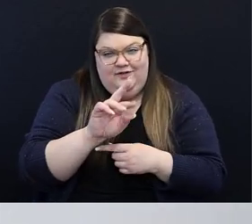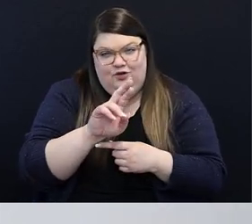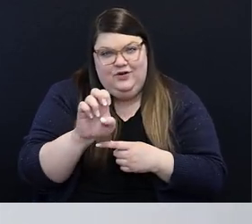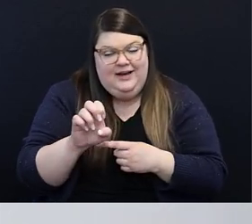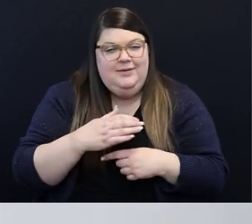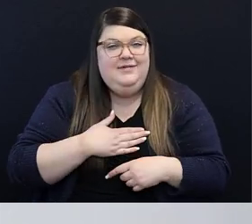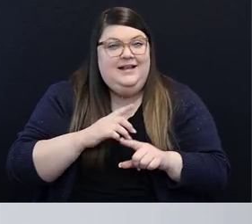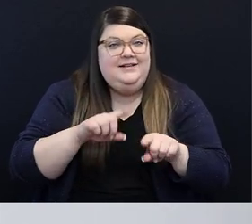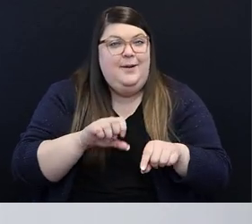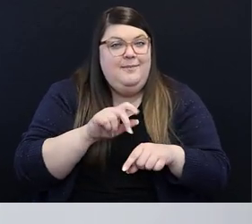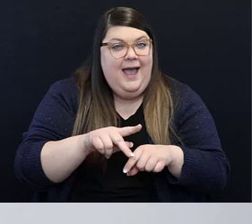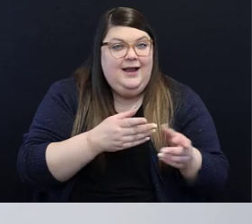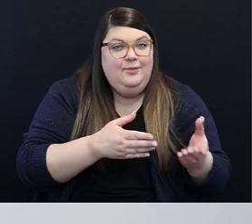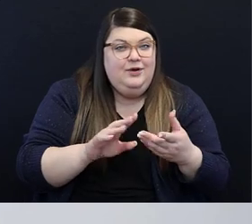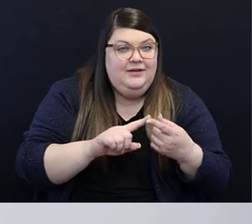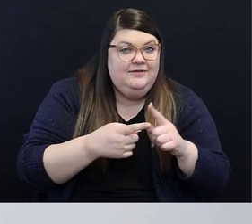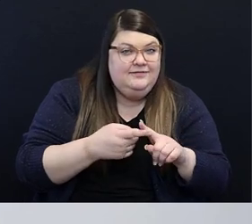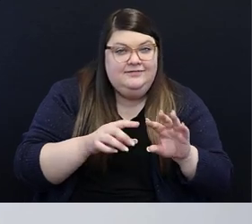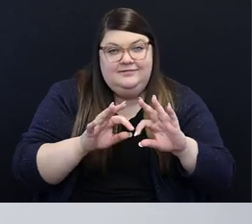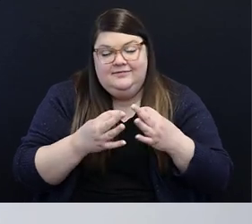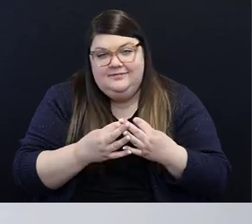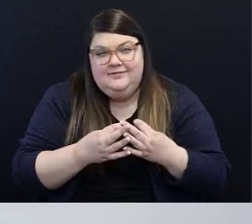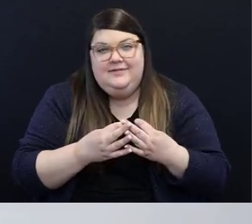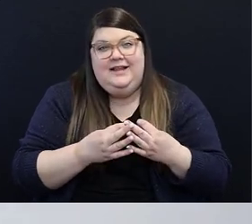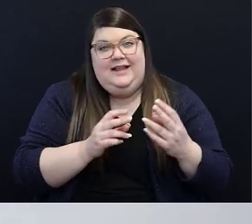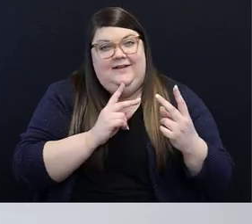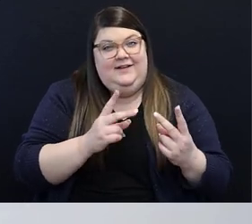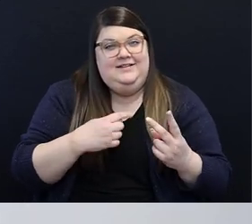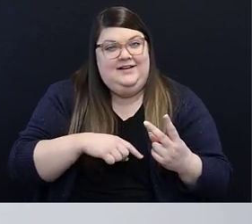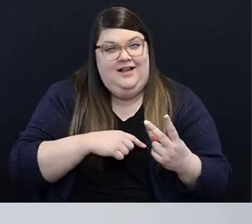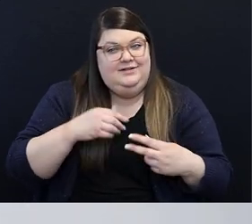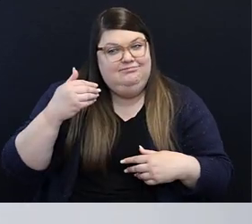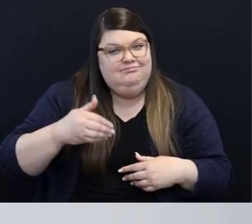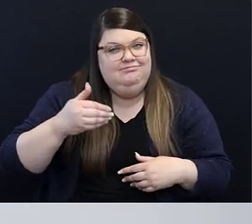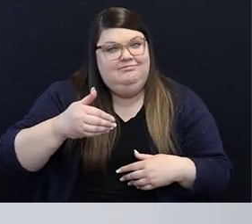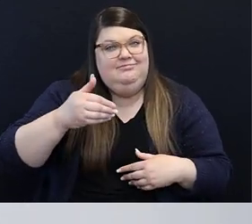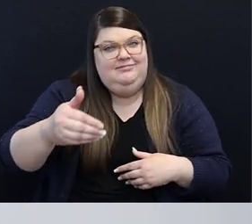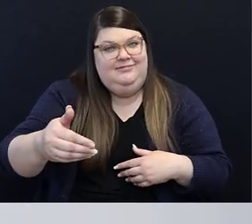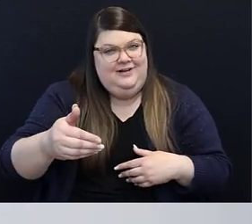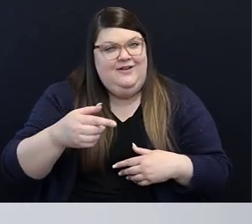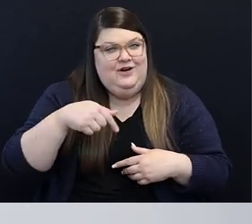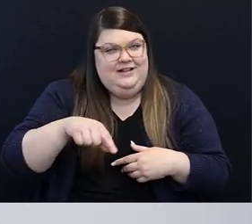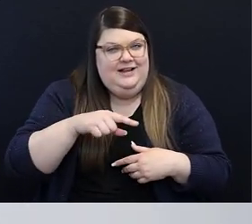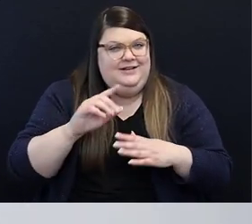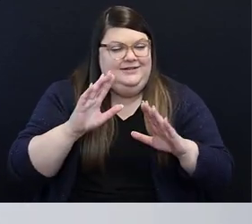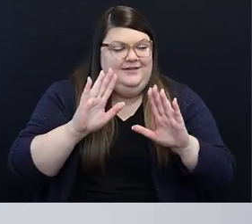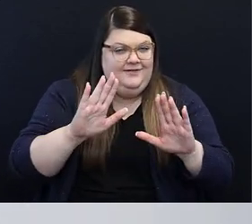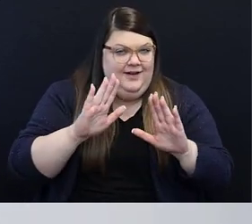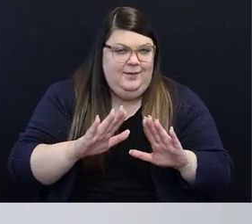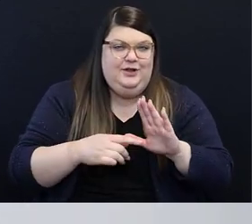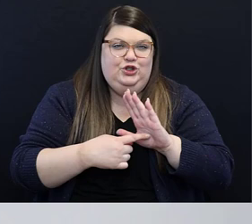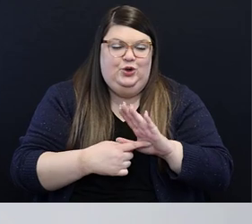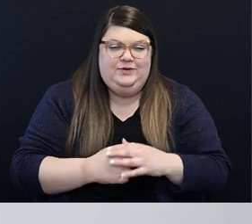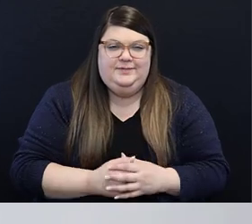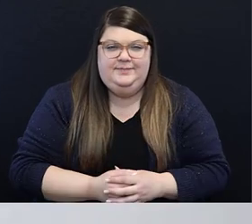come back, bring your friends, bring your family, and visit us many times for these fabulous shows if you can.